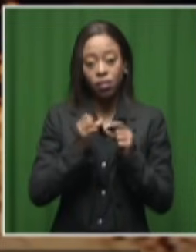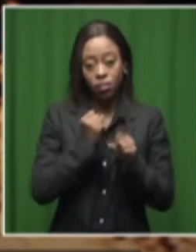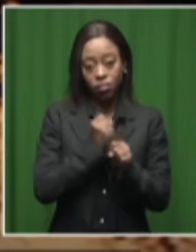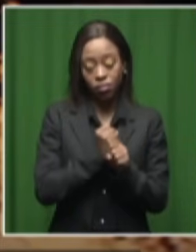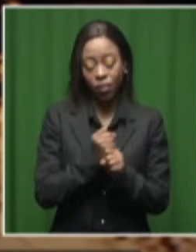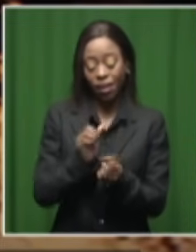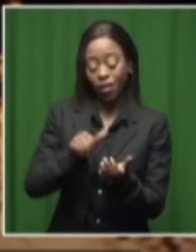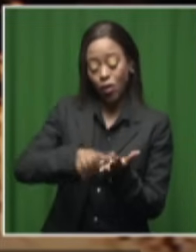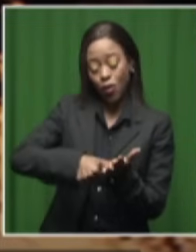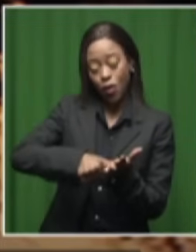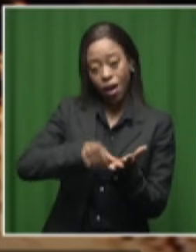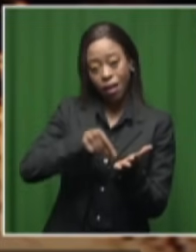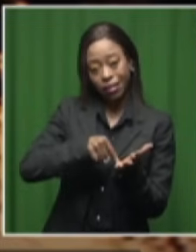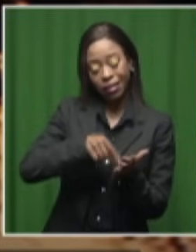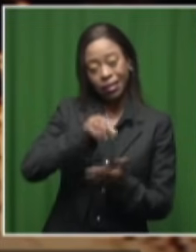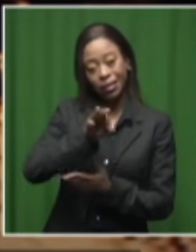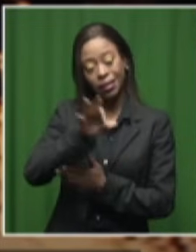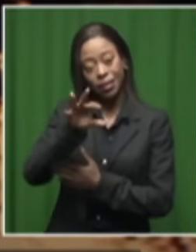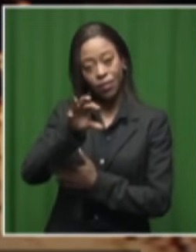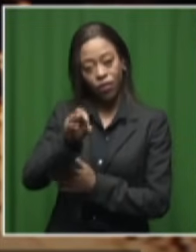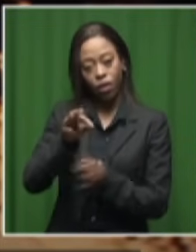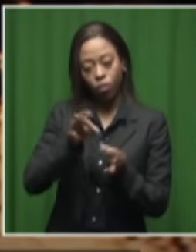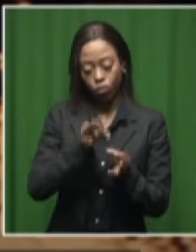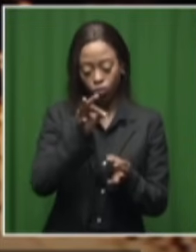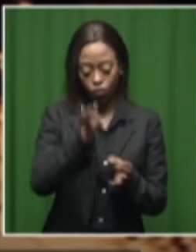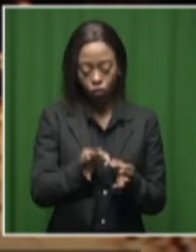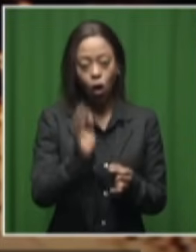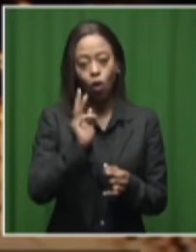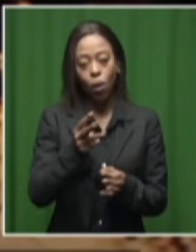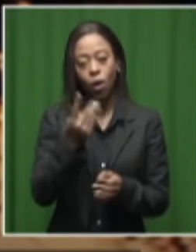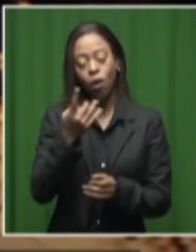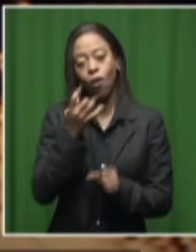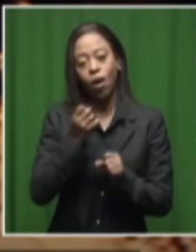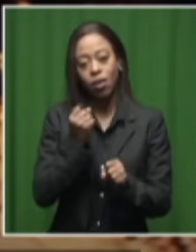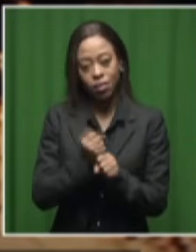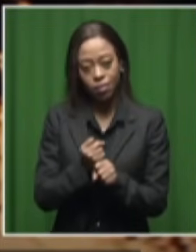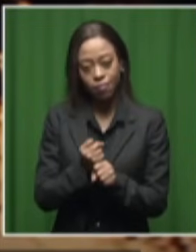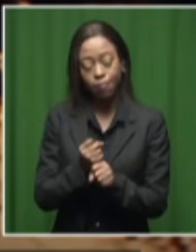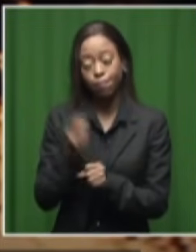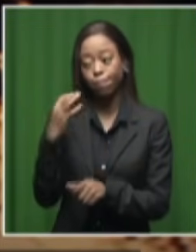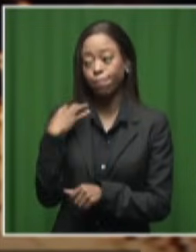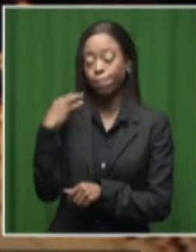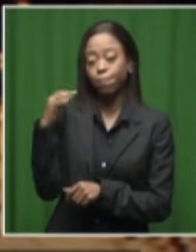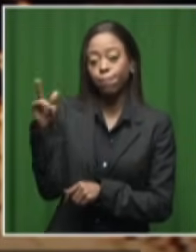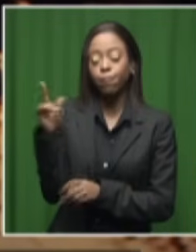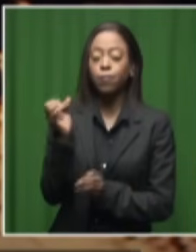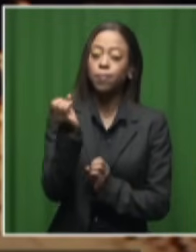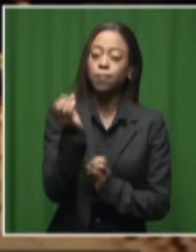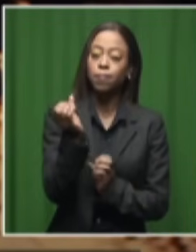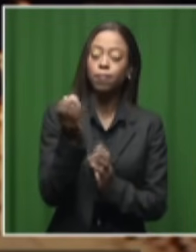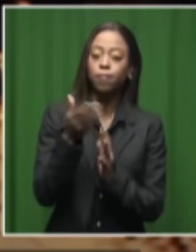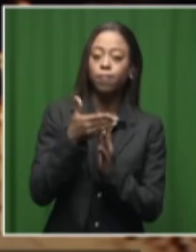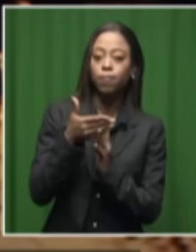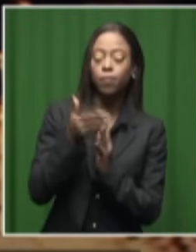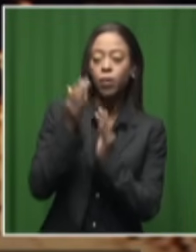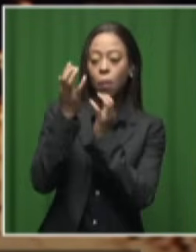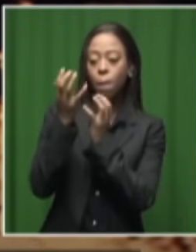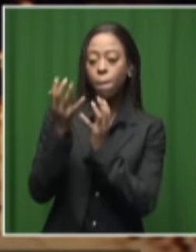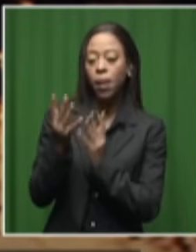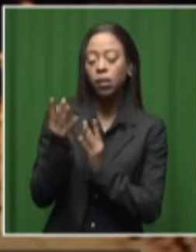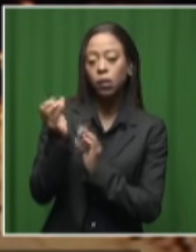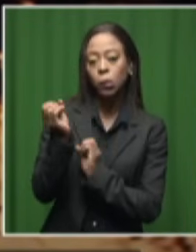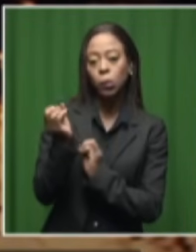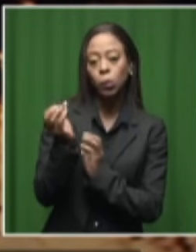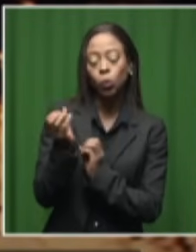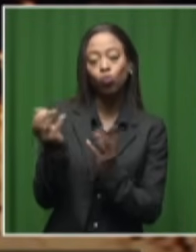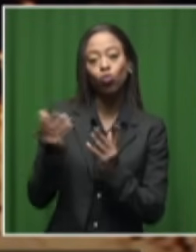Social Relief of Distress grant will be extended for another year. Minister Godongwana was delivering the medium-term budget policy statement